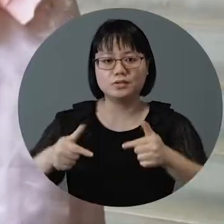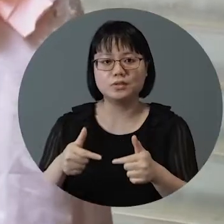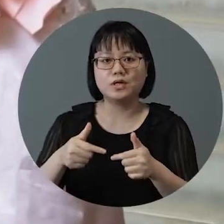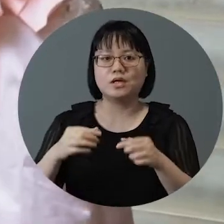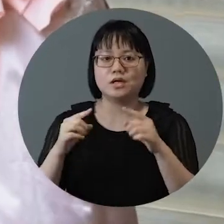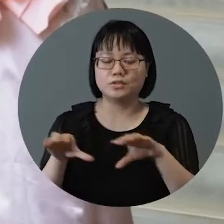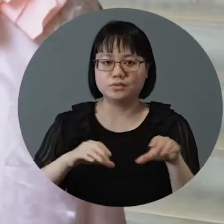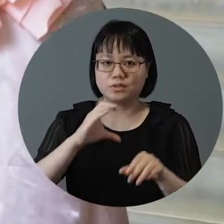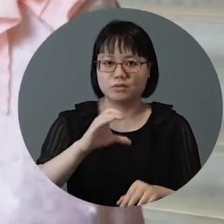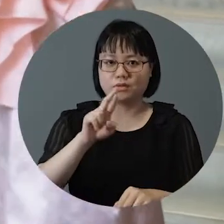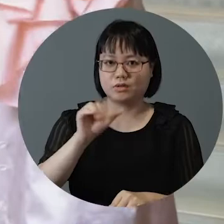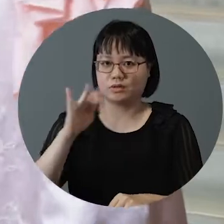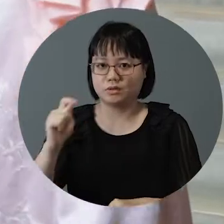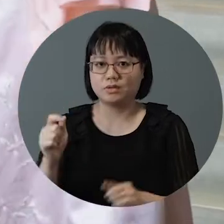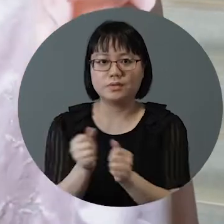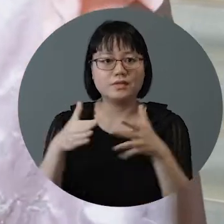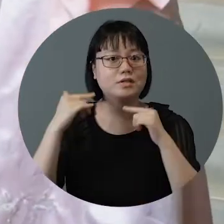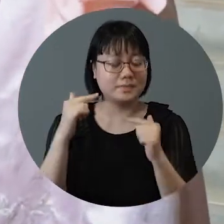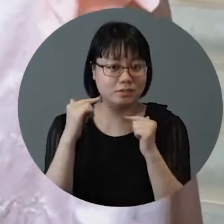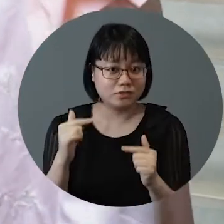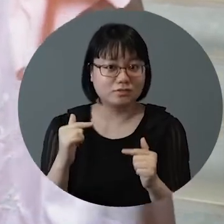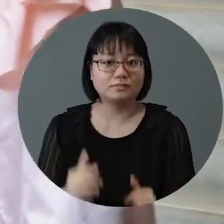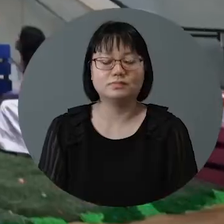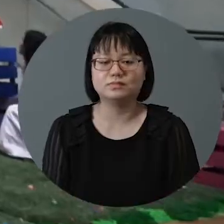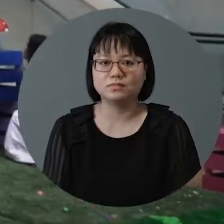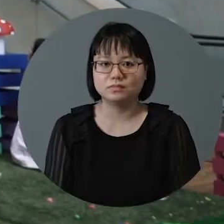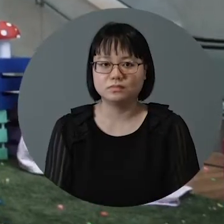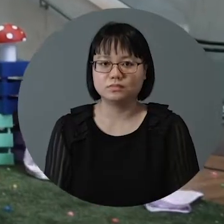go at your craft with no limitations.